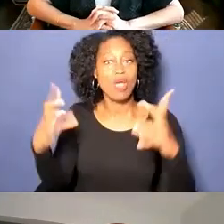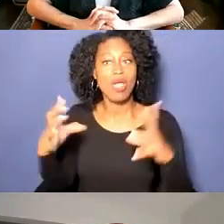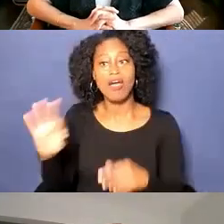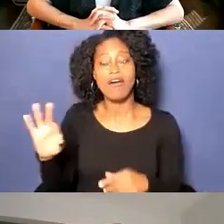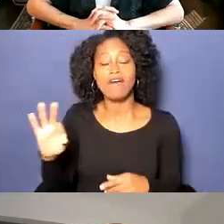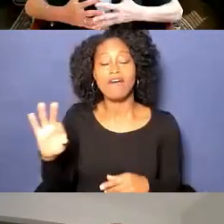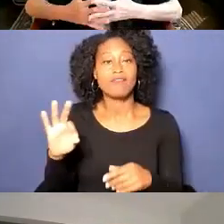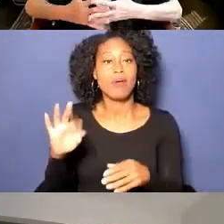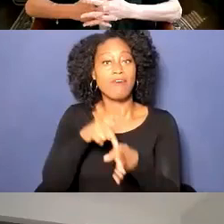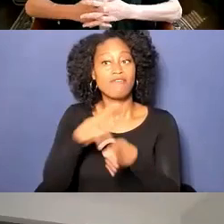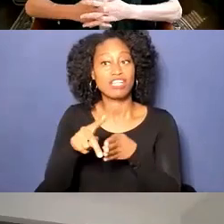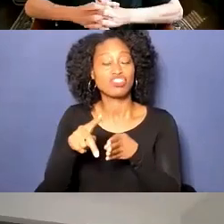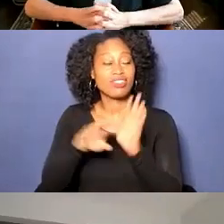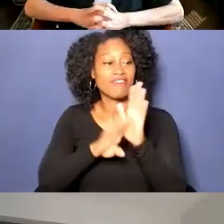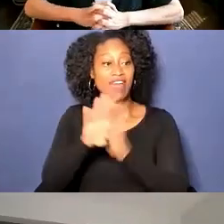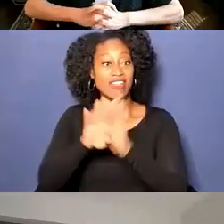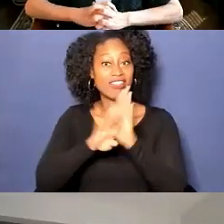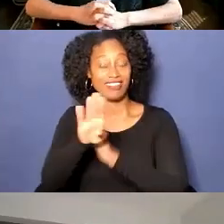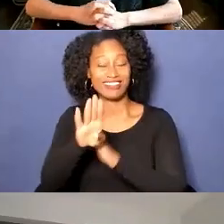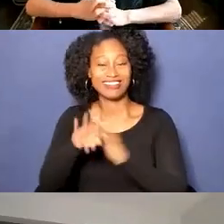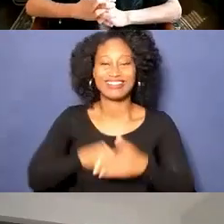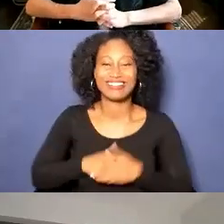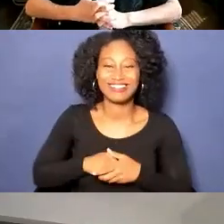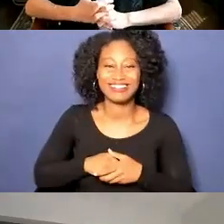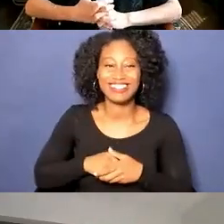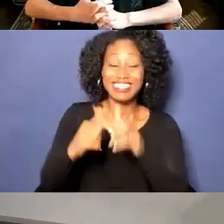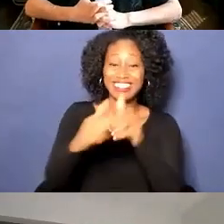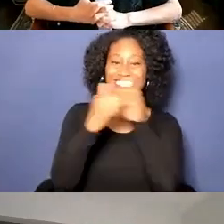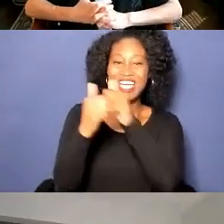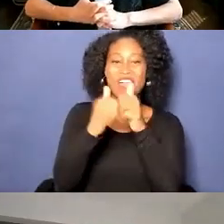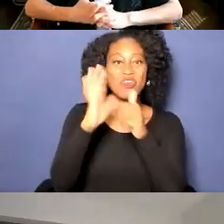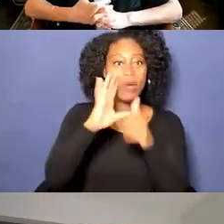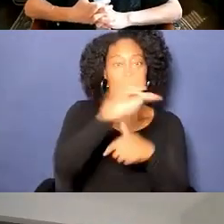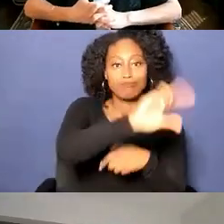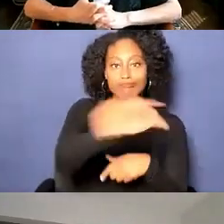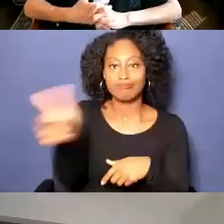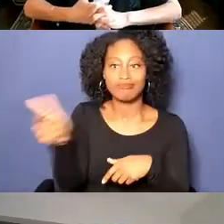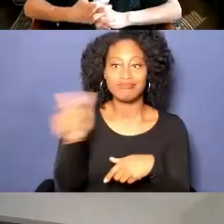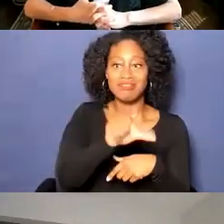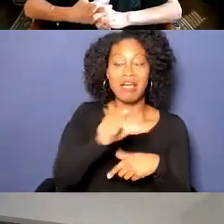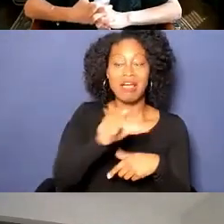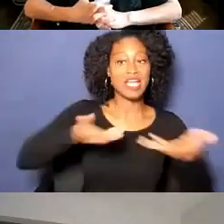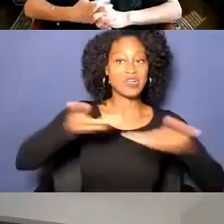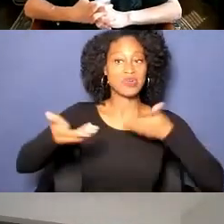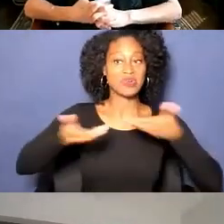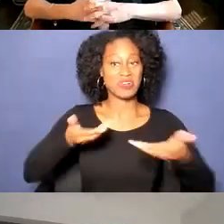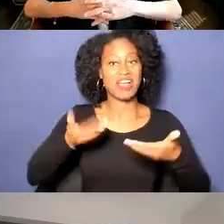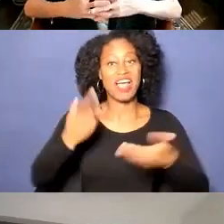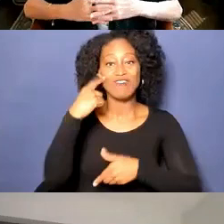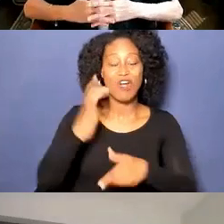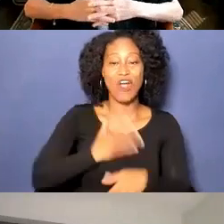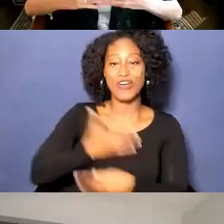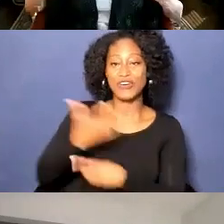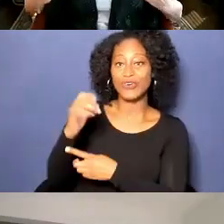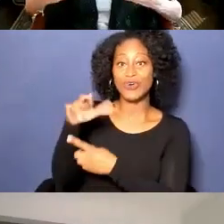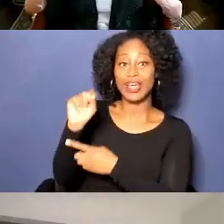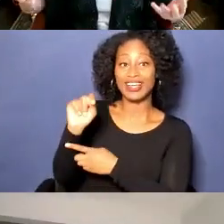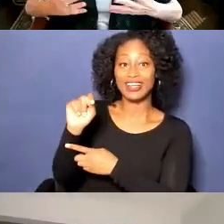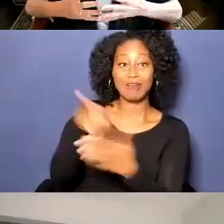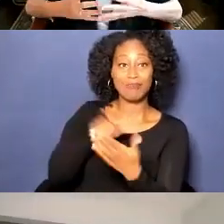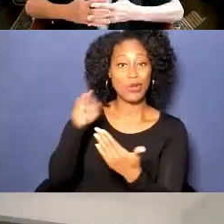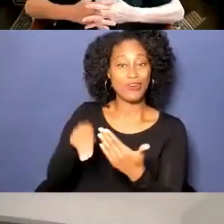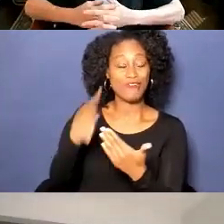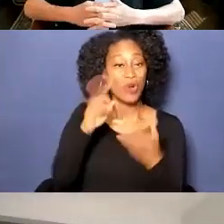Together, we're going to do a rapid fire introduction to the grants program, to the range